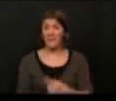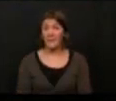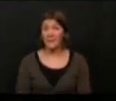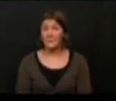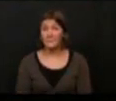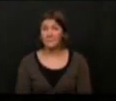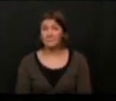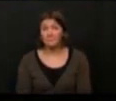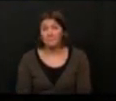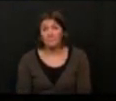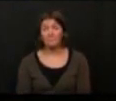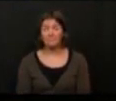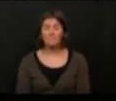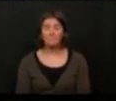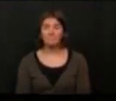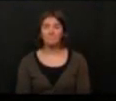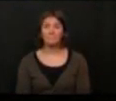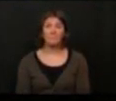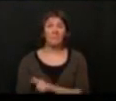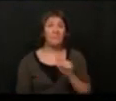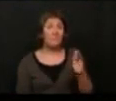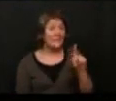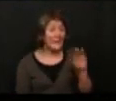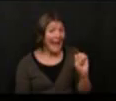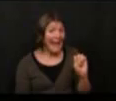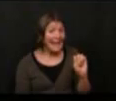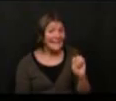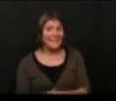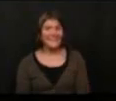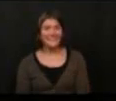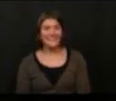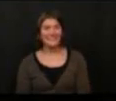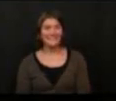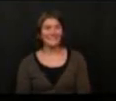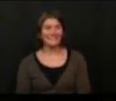So I don't know if Kate.